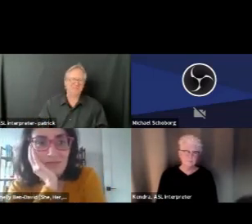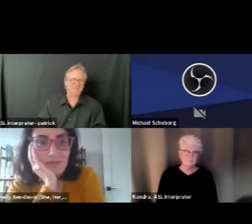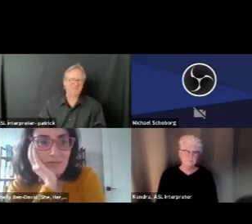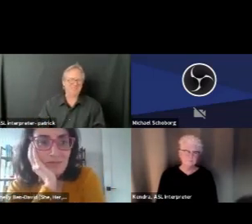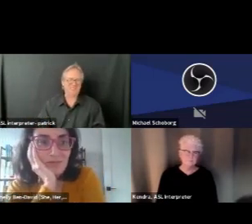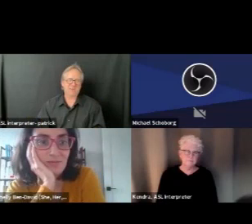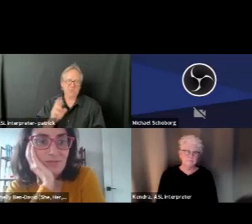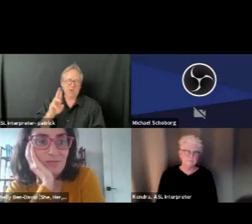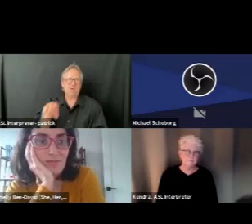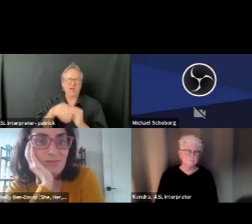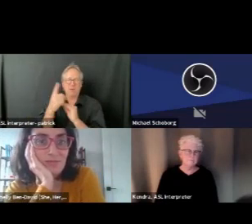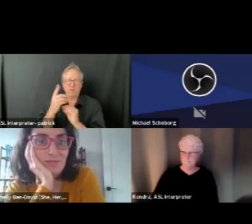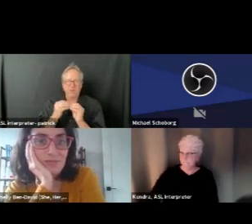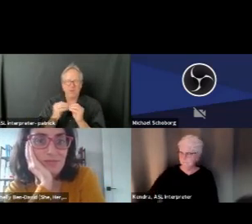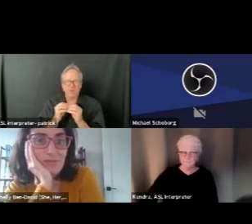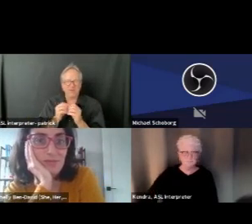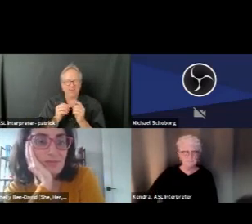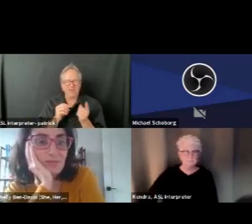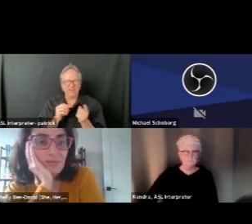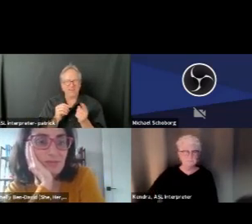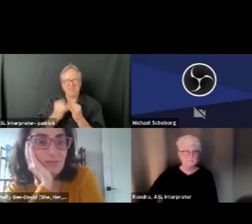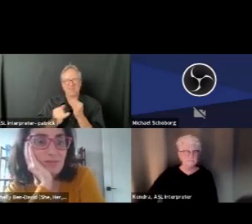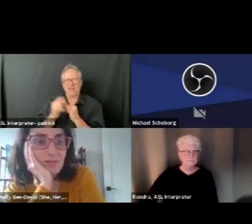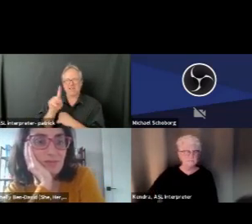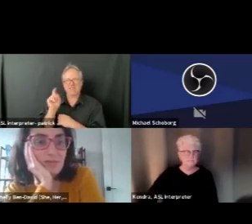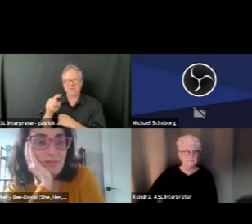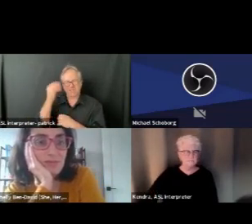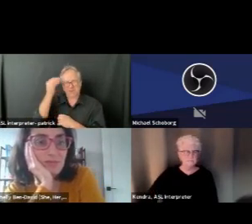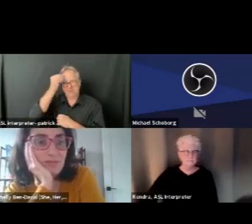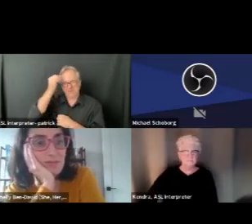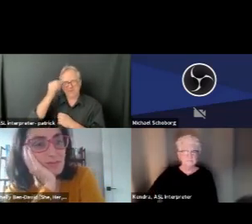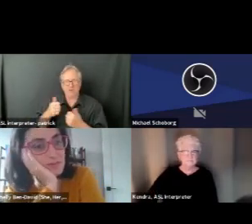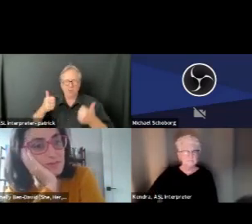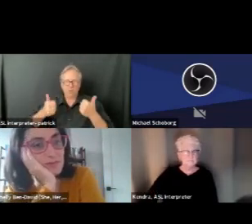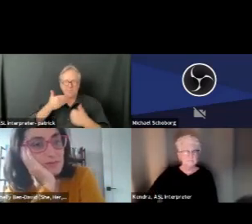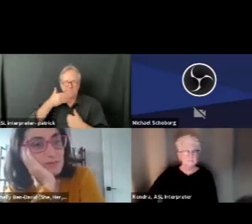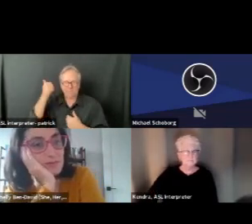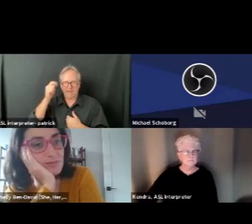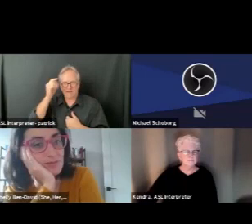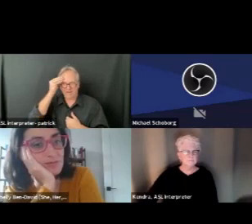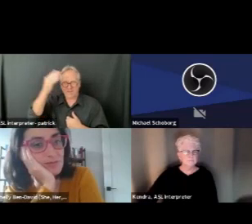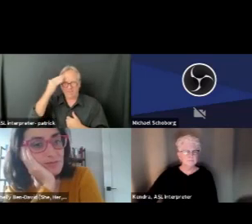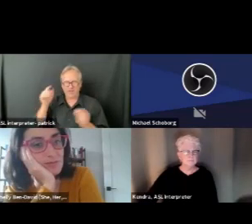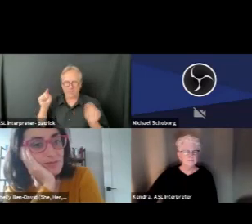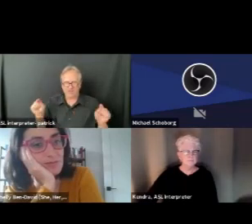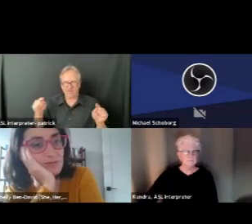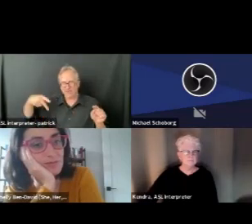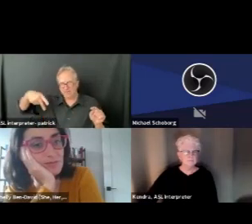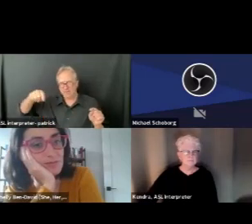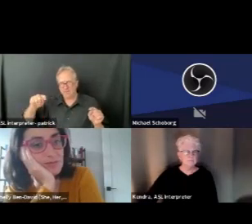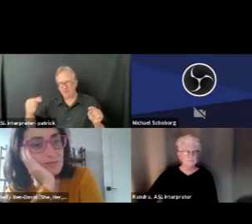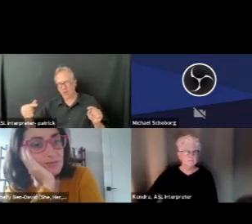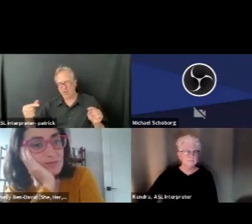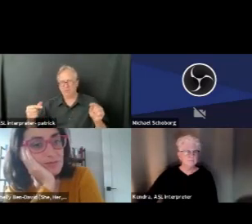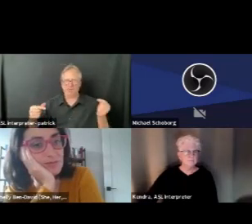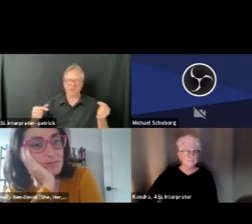And then I guess the last question that I had on my mind was, which is a better theory, post-traumatic growth or recovery?